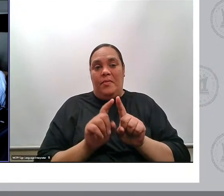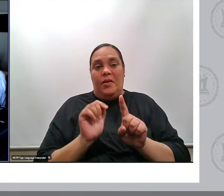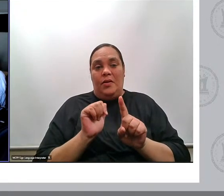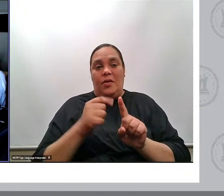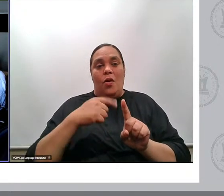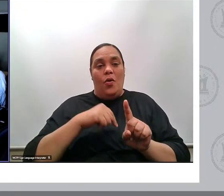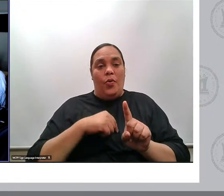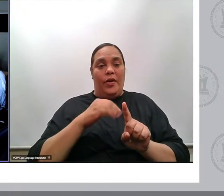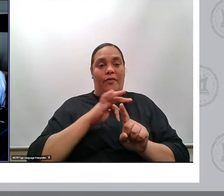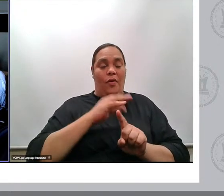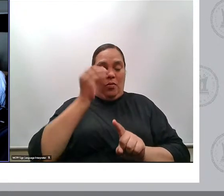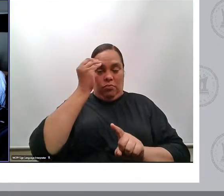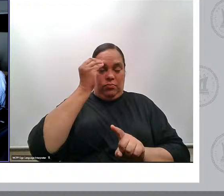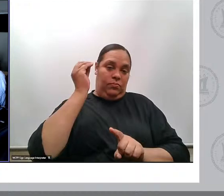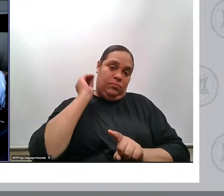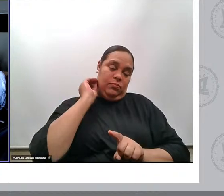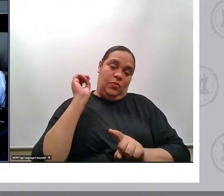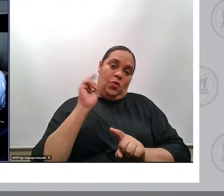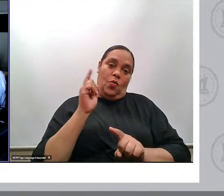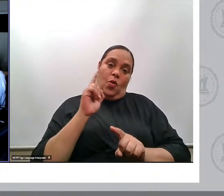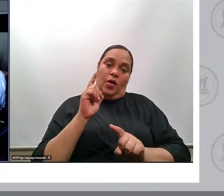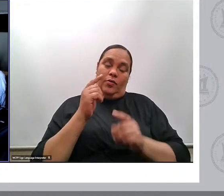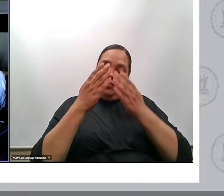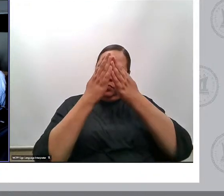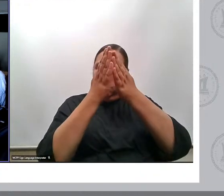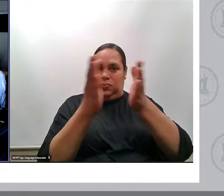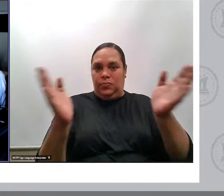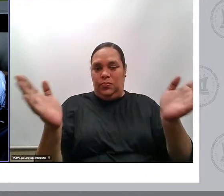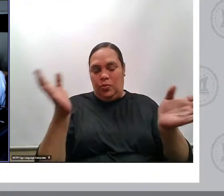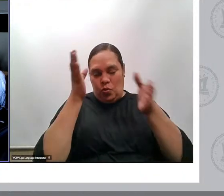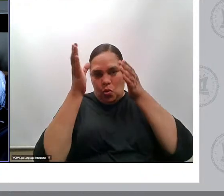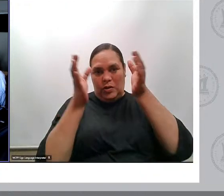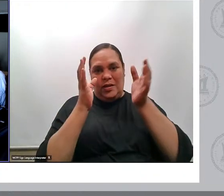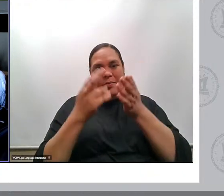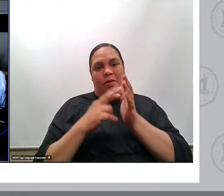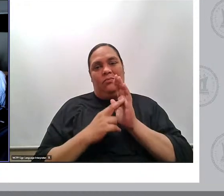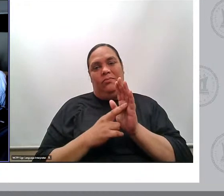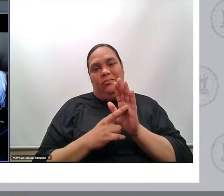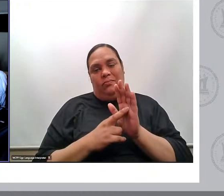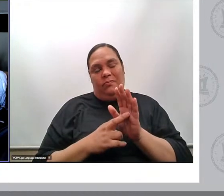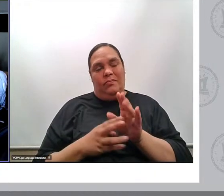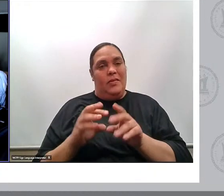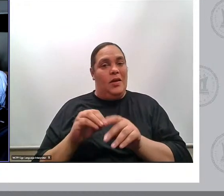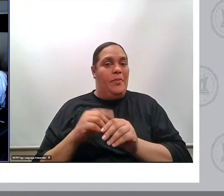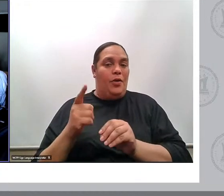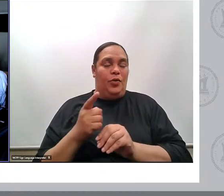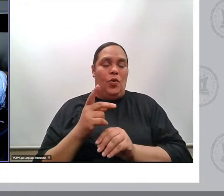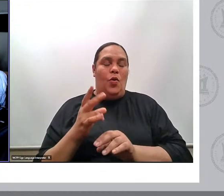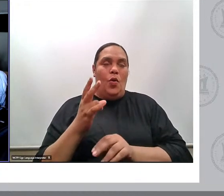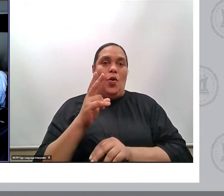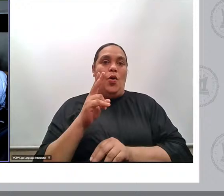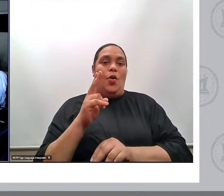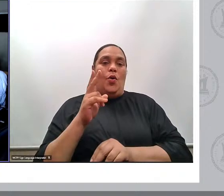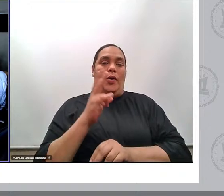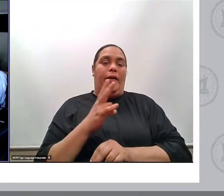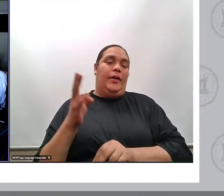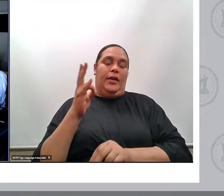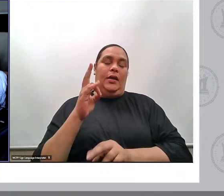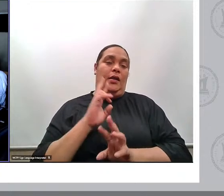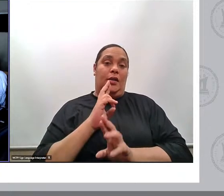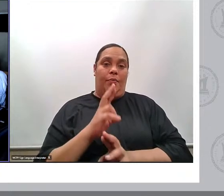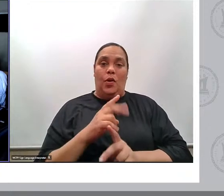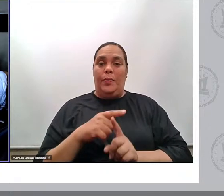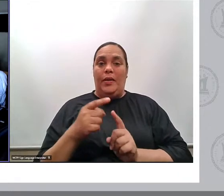we take note in terms of a broader concept of representativity in terms of the King report. So it'd be representativity in